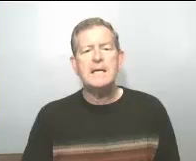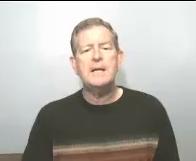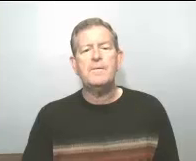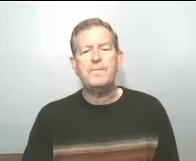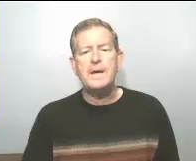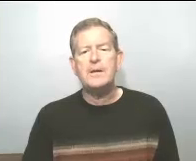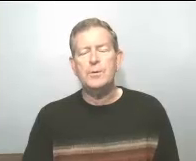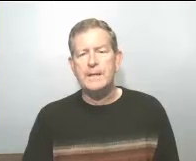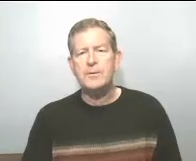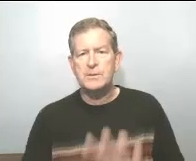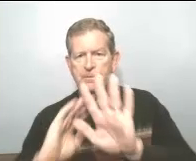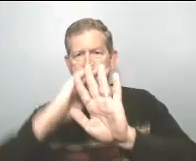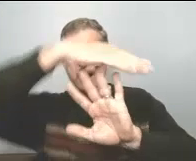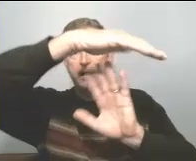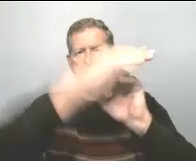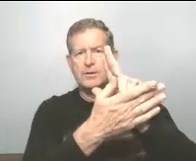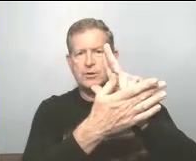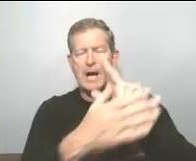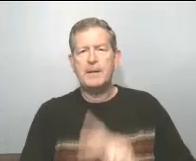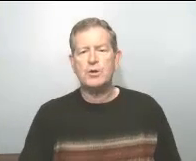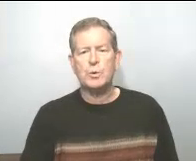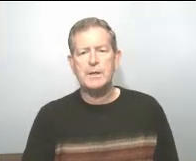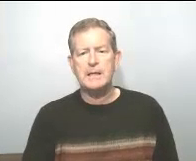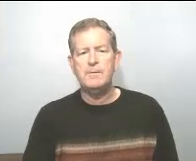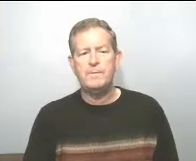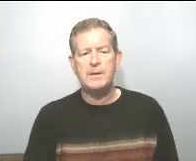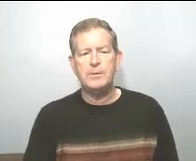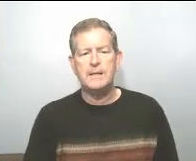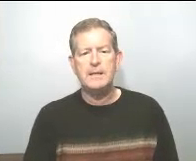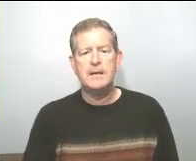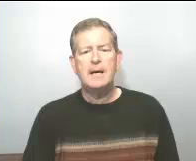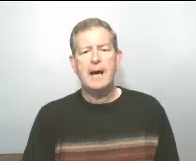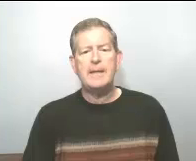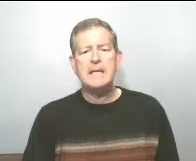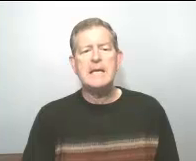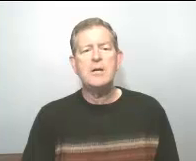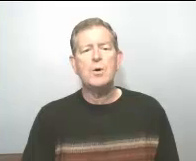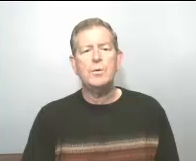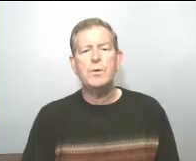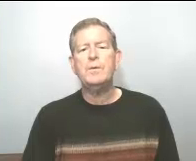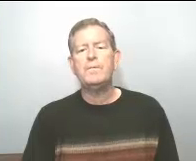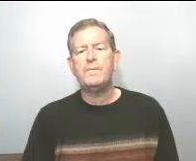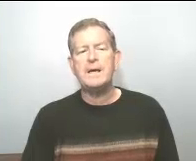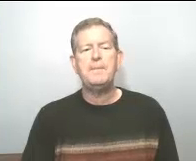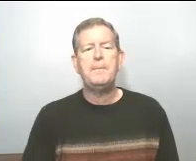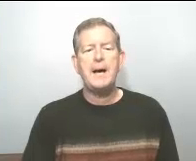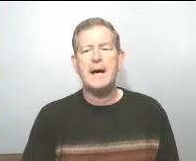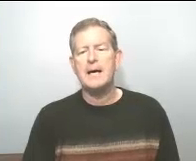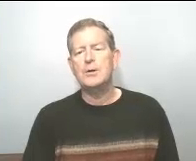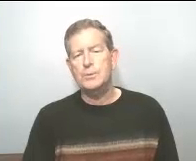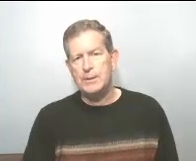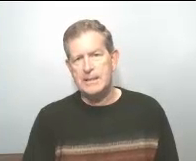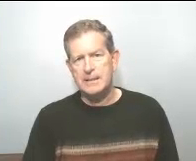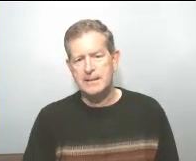Il fait le lit. Notice with faire, I chopped it, I shortened it. Il fait le lit. And then il ne fait